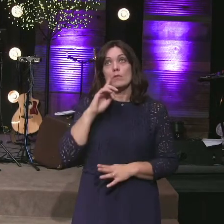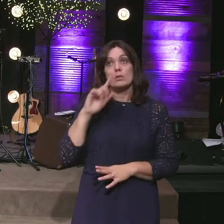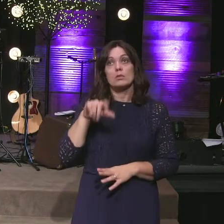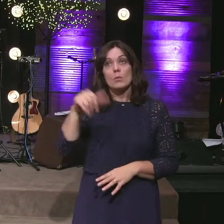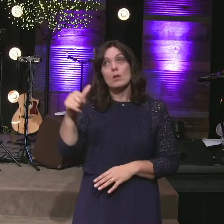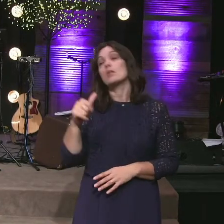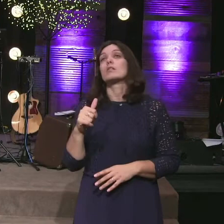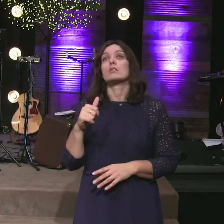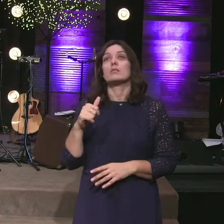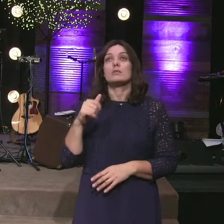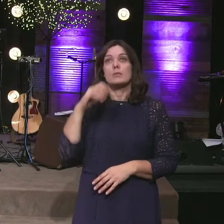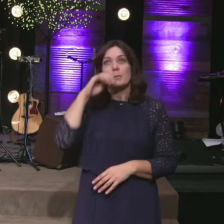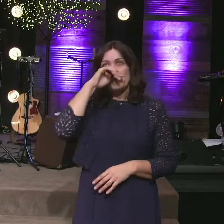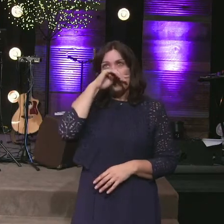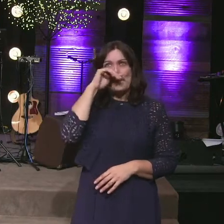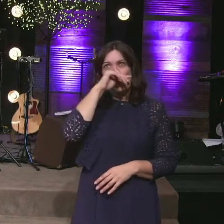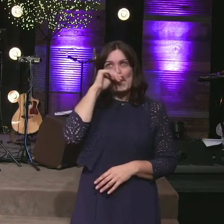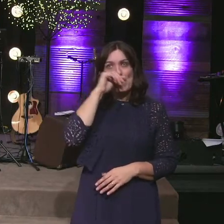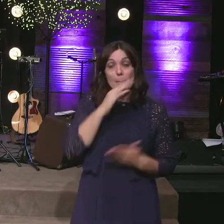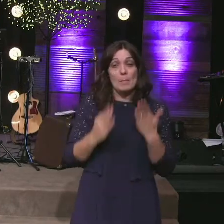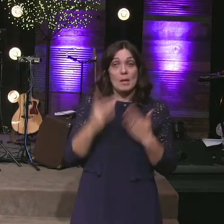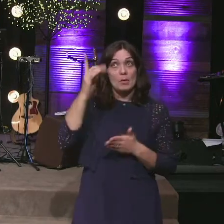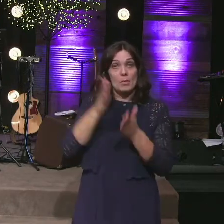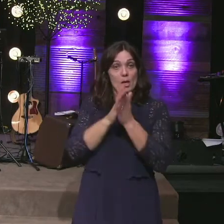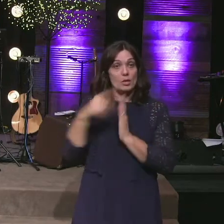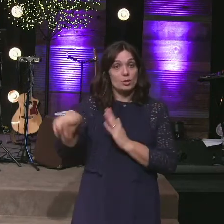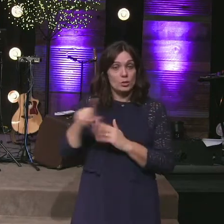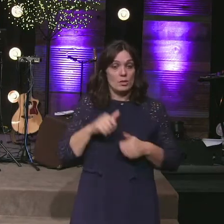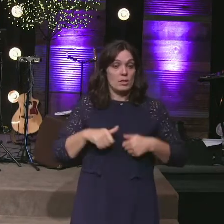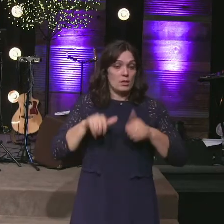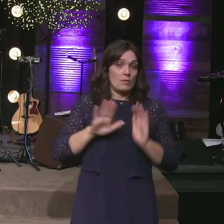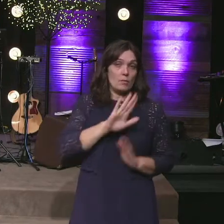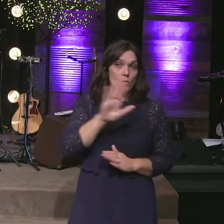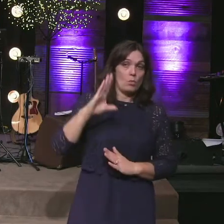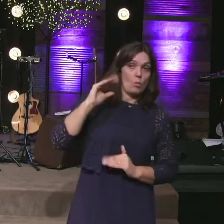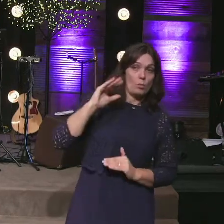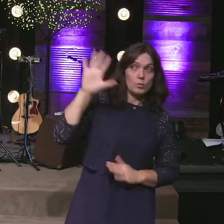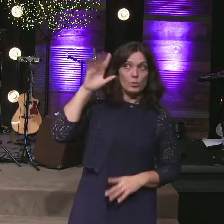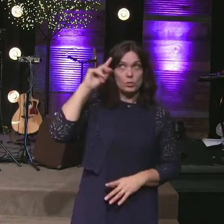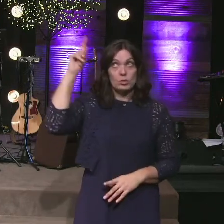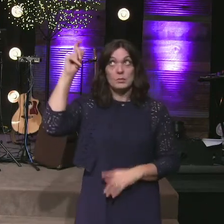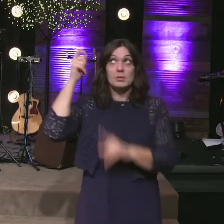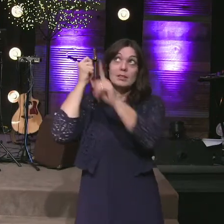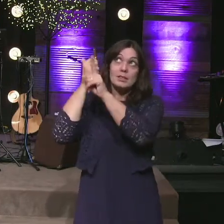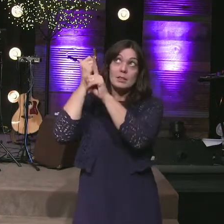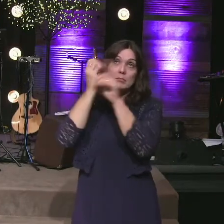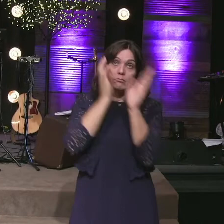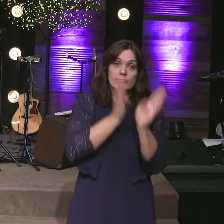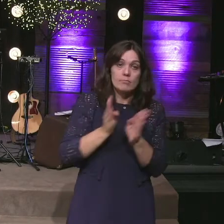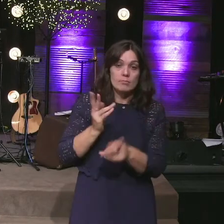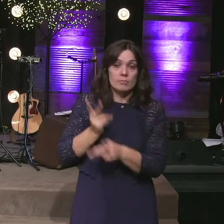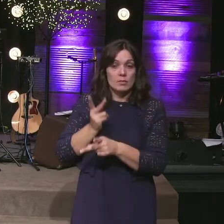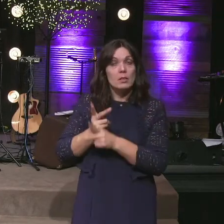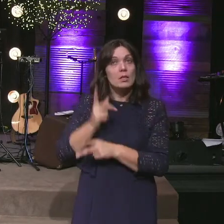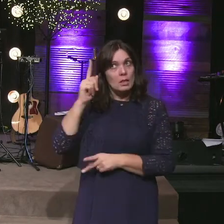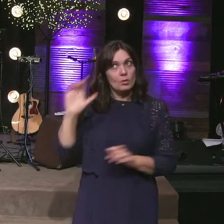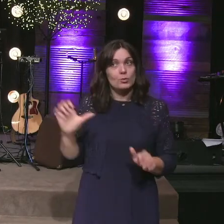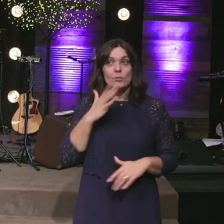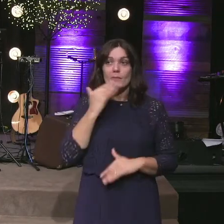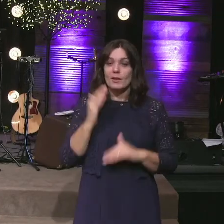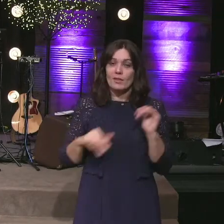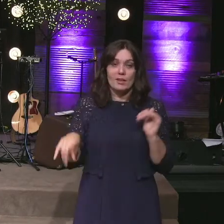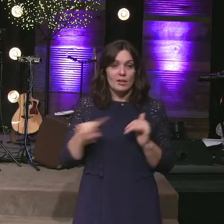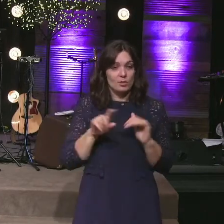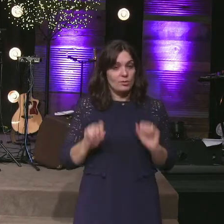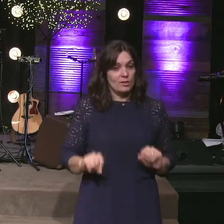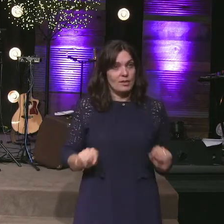Maybe he'll ask you to give up your hopes and your dreams and let him order your steps. And I promise you, he's going to do a better job than you could ever do all on